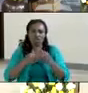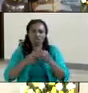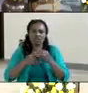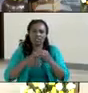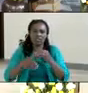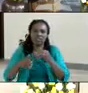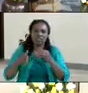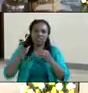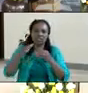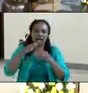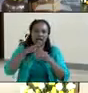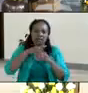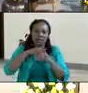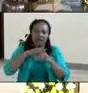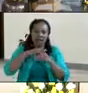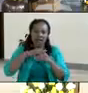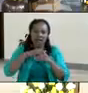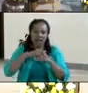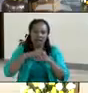above. Oh, the